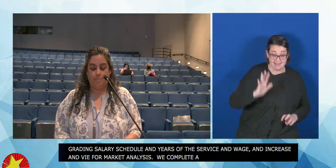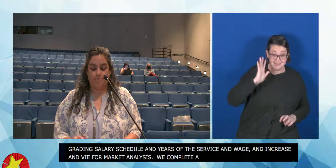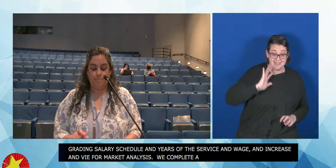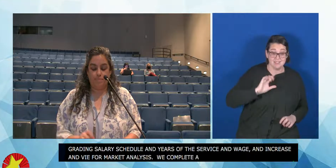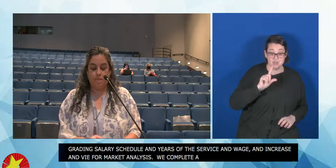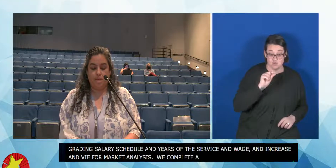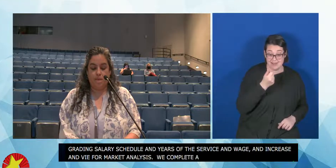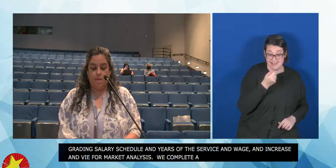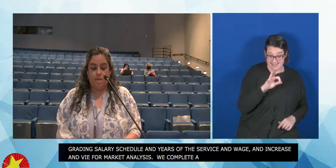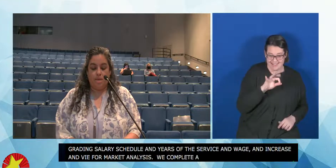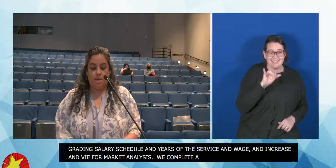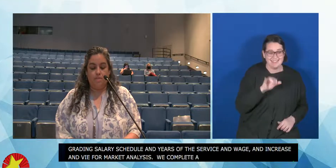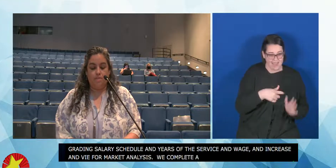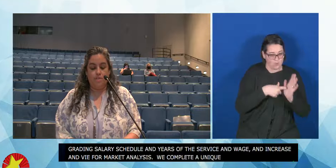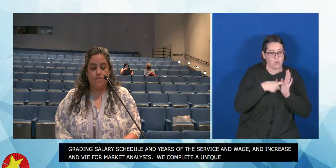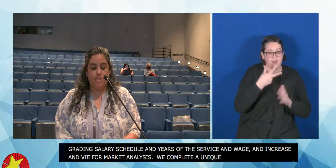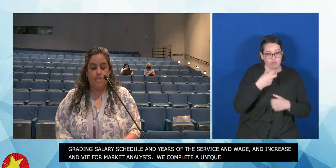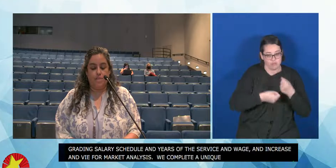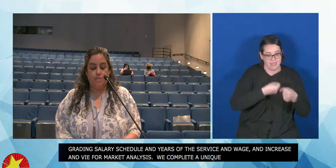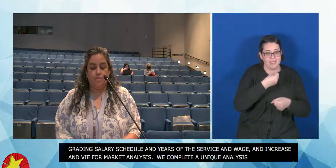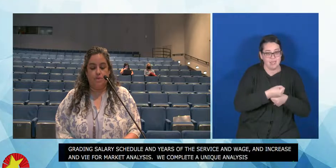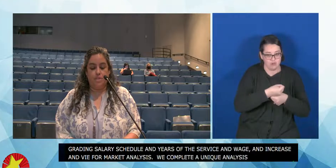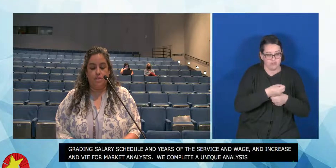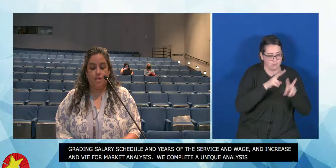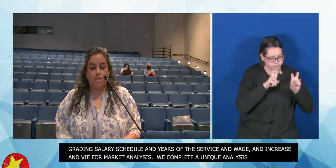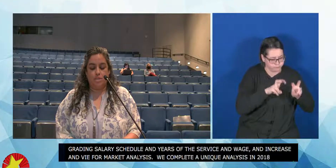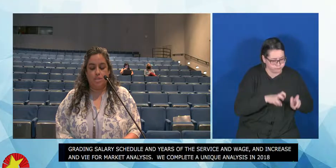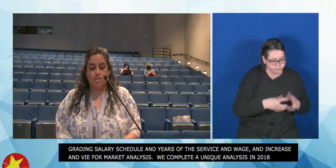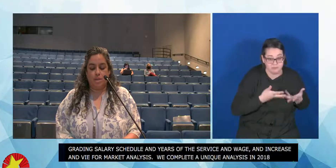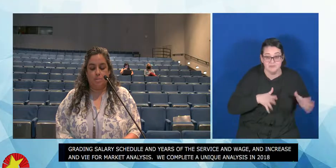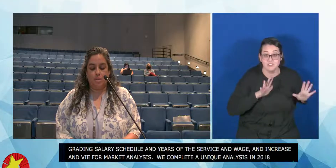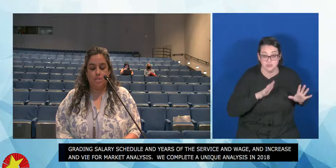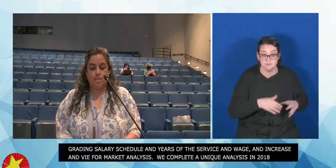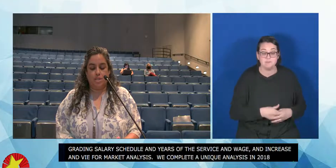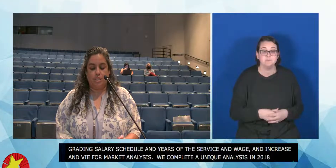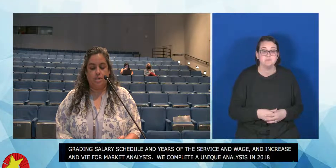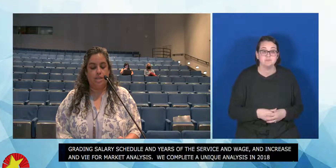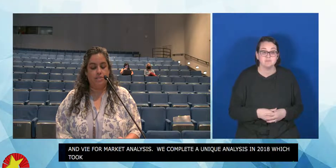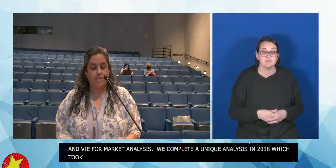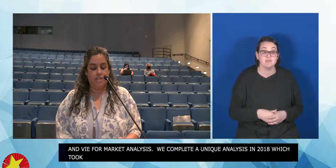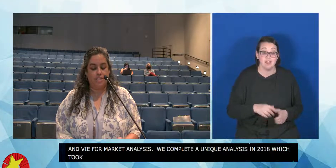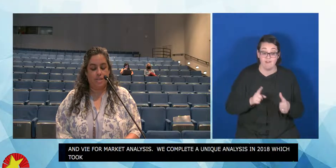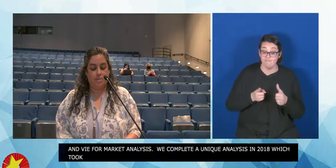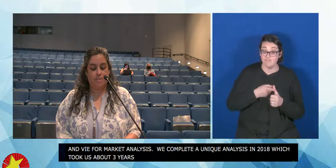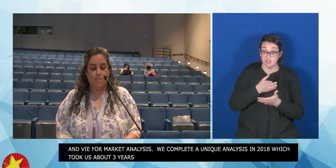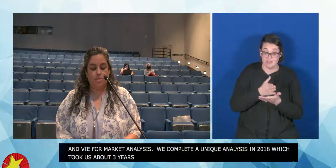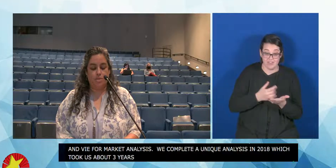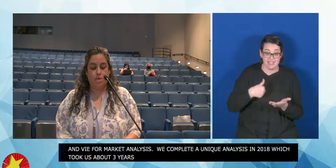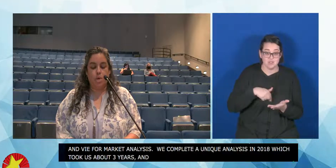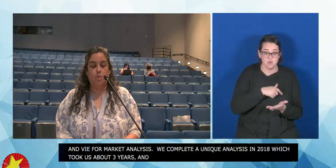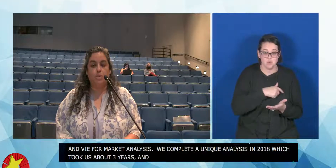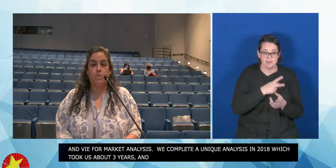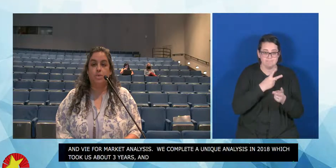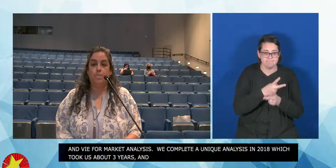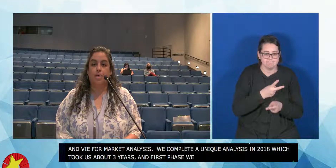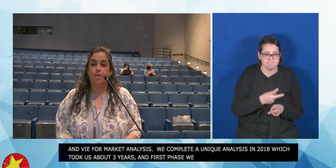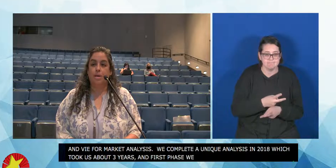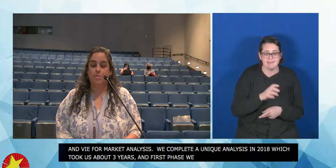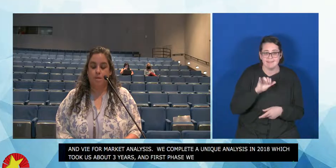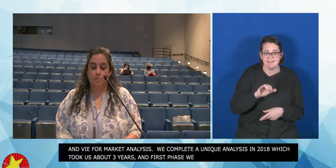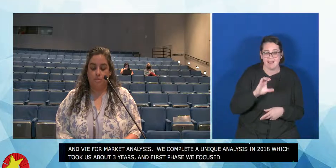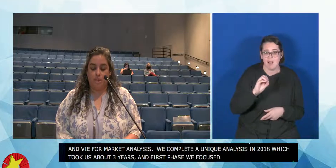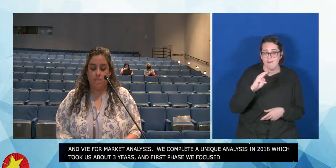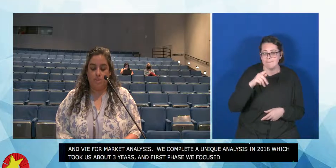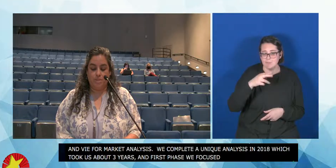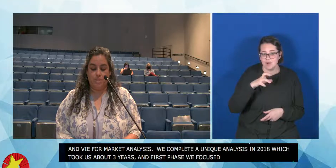that. In the first phase, we focused on addressing the compression in the classified salary schedule, which was compounded by